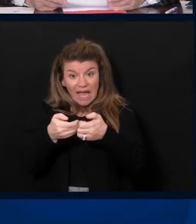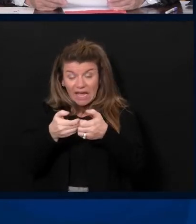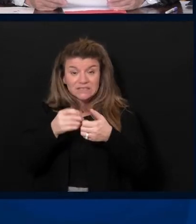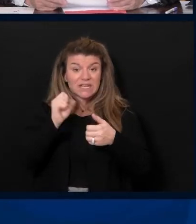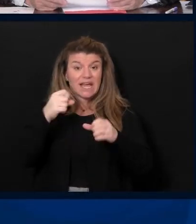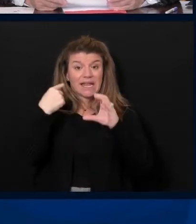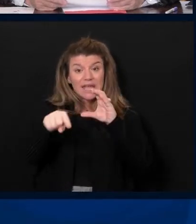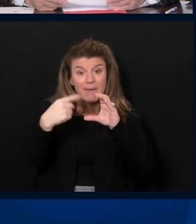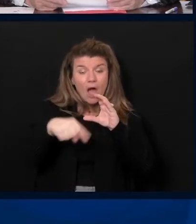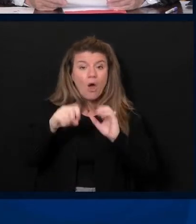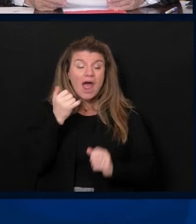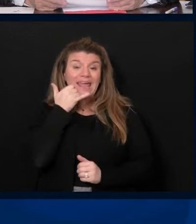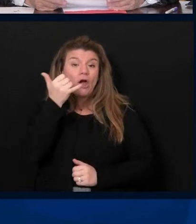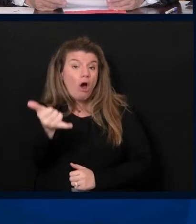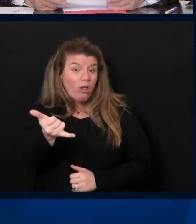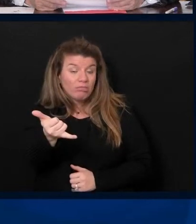calls.